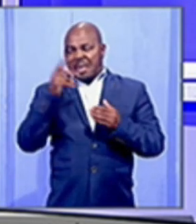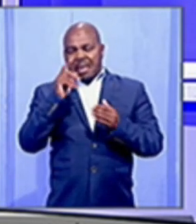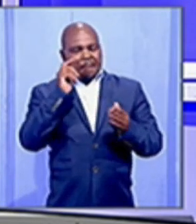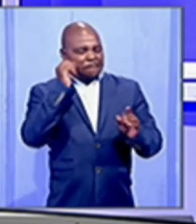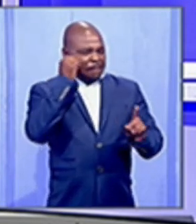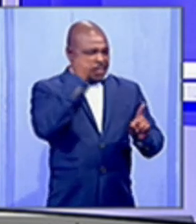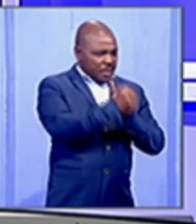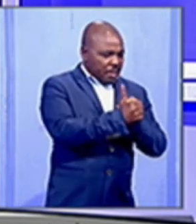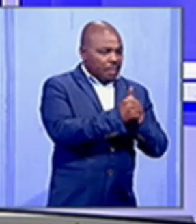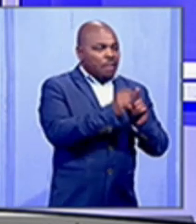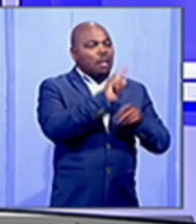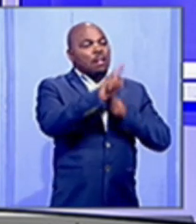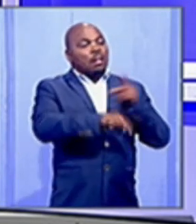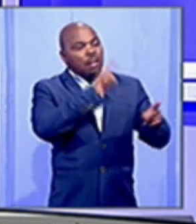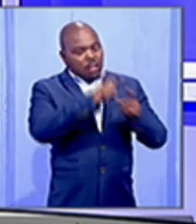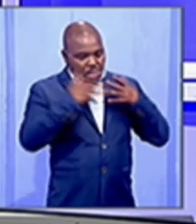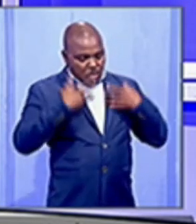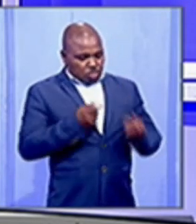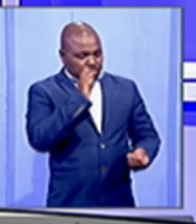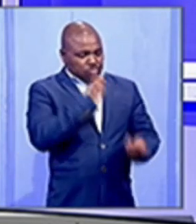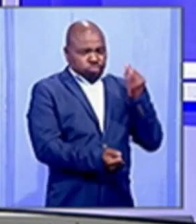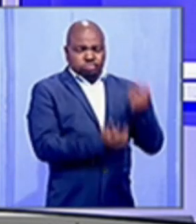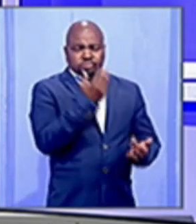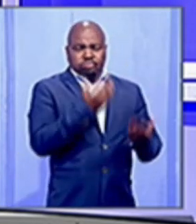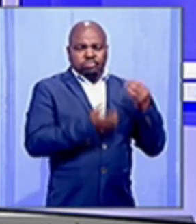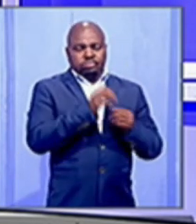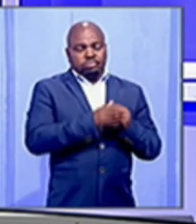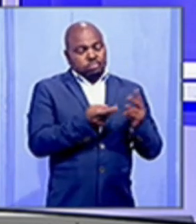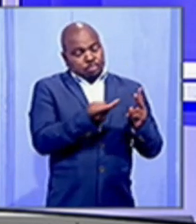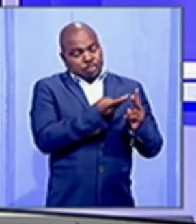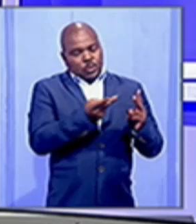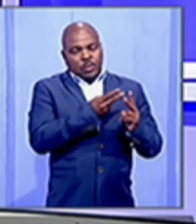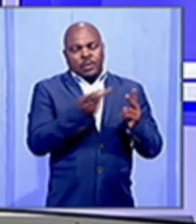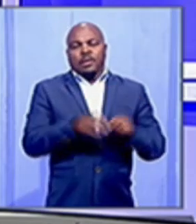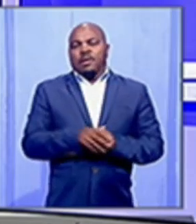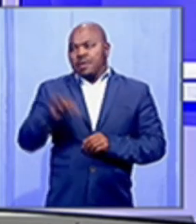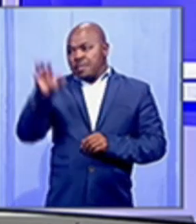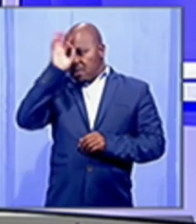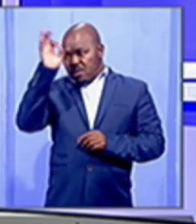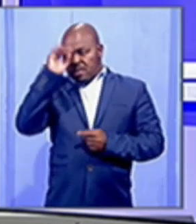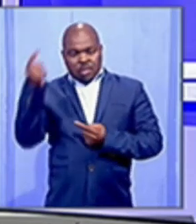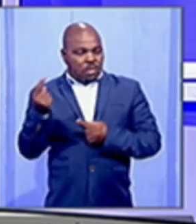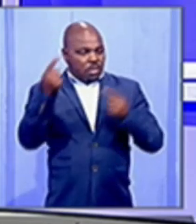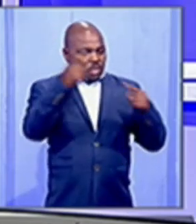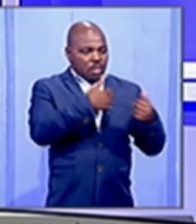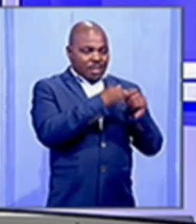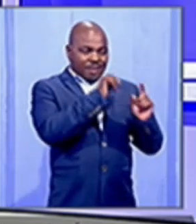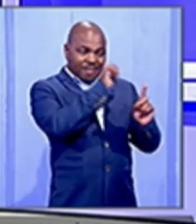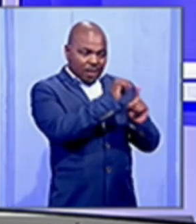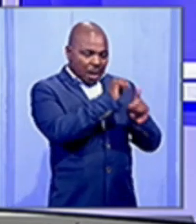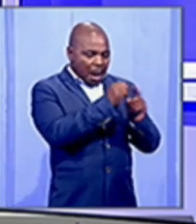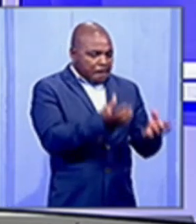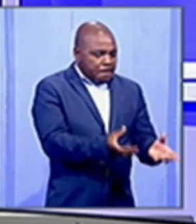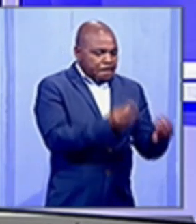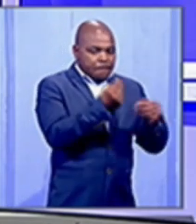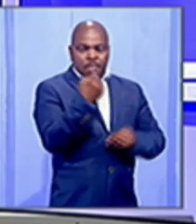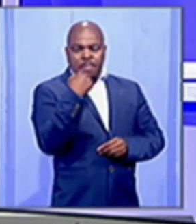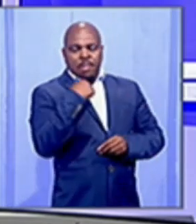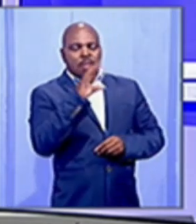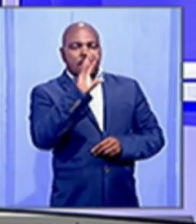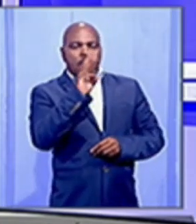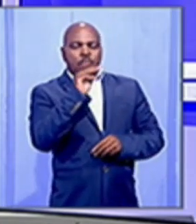a le mmalwa morago ga moo ba fisiwa. Masaledi a bona a upolotswe ke sepodisi kwa ntlong ya mokapelo wa gagwe ka labone